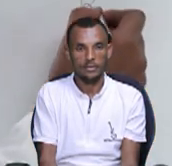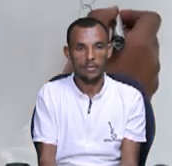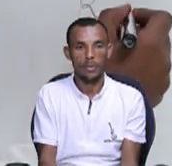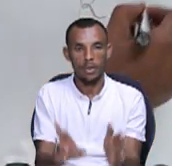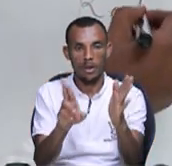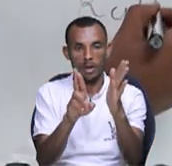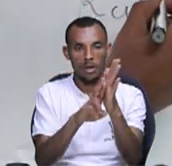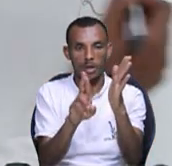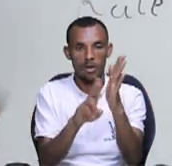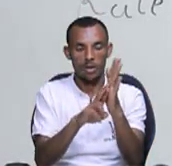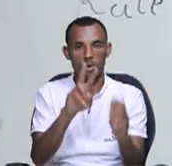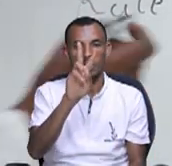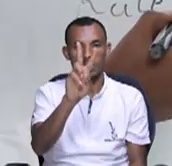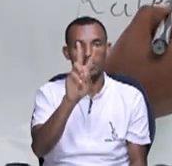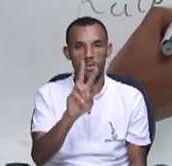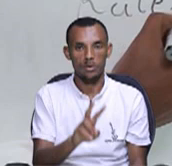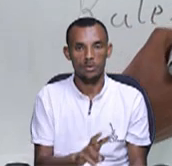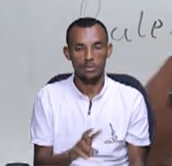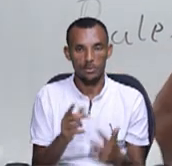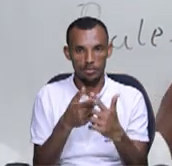Rule 2, the second rule,